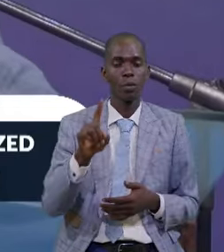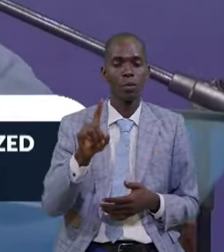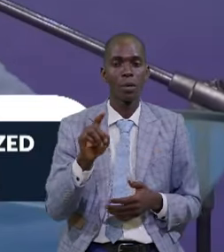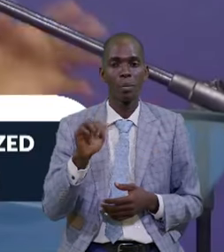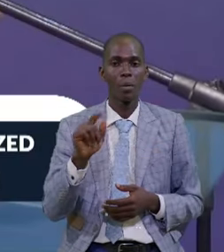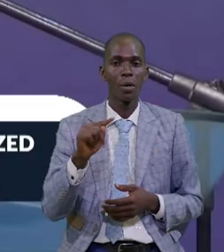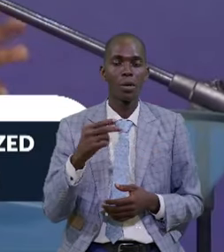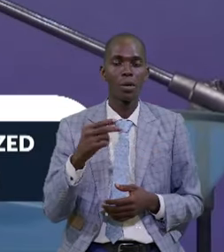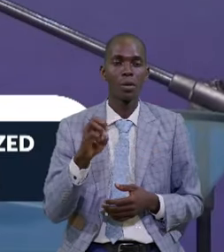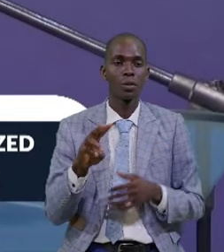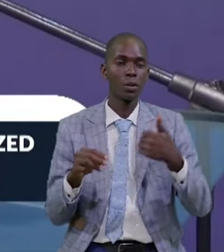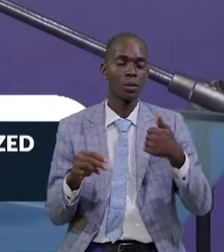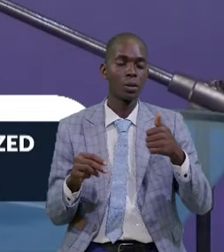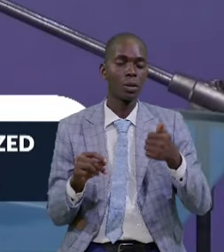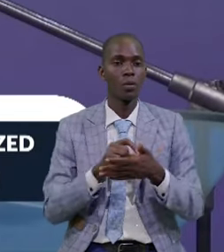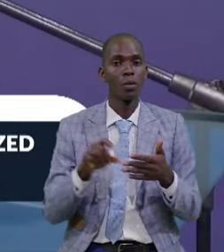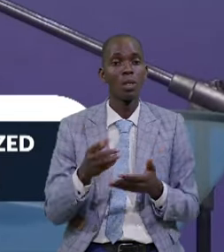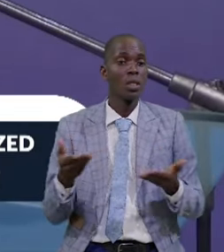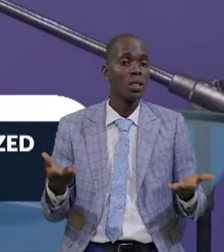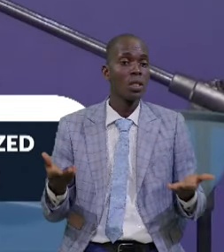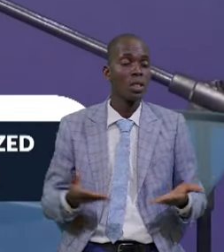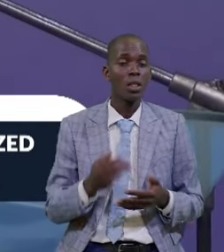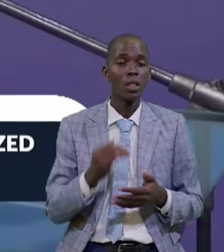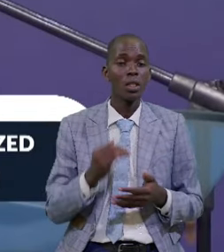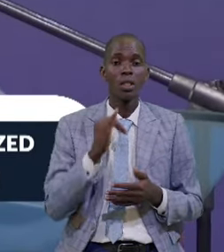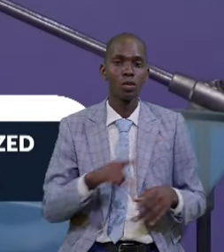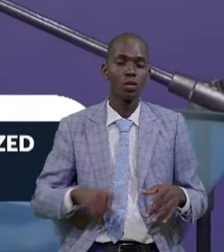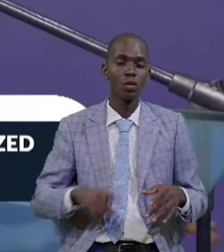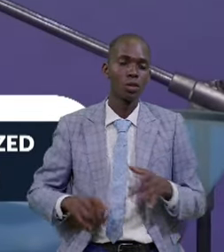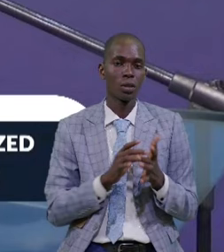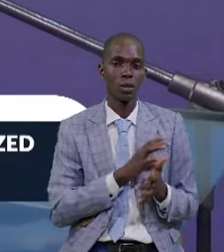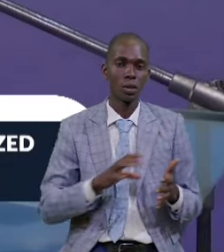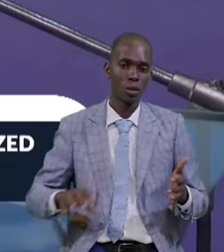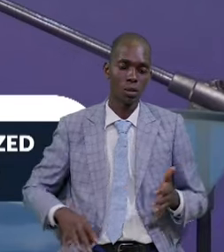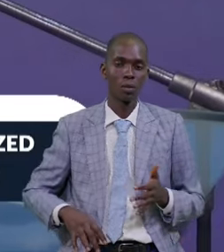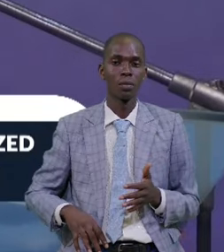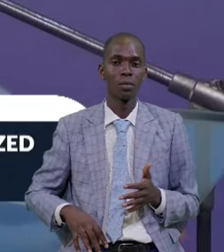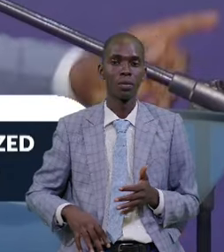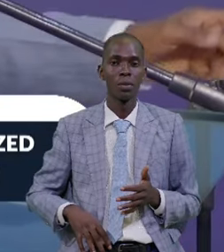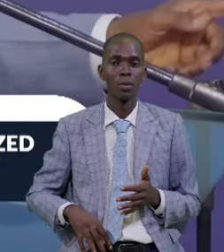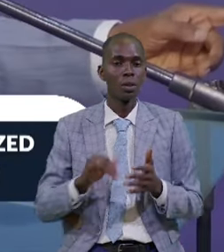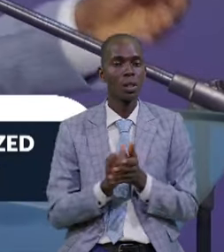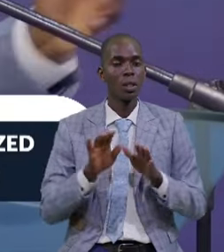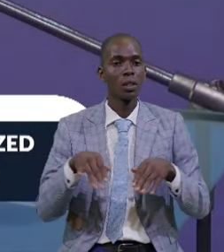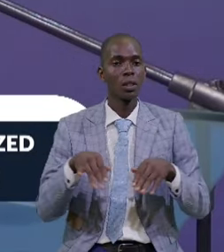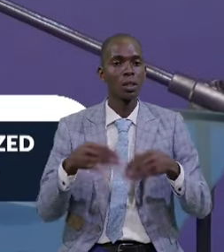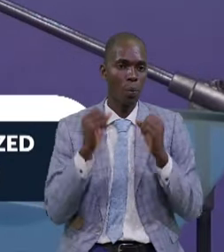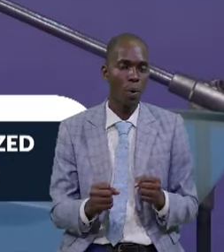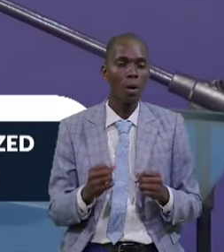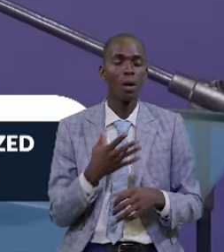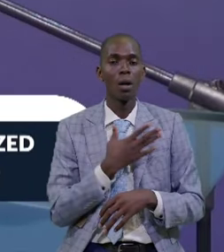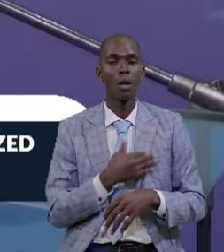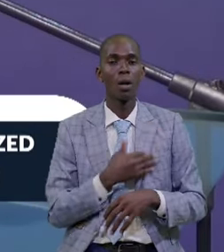here the Lord Jesus Christ gave power authority unto